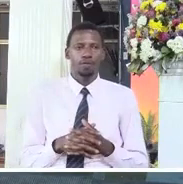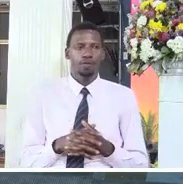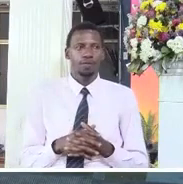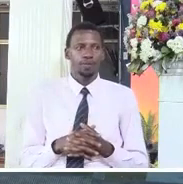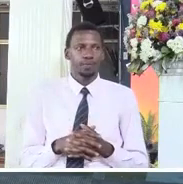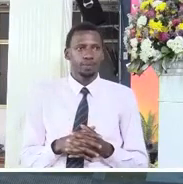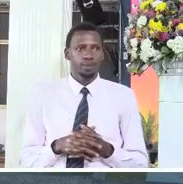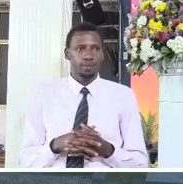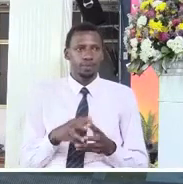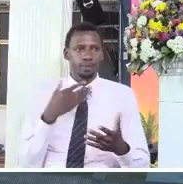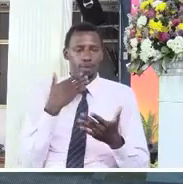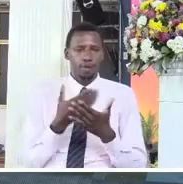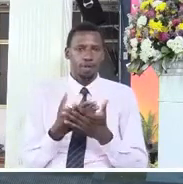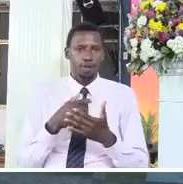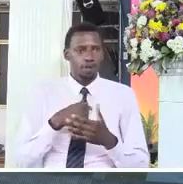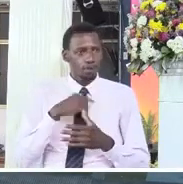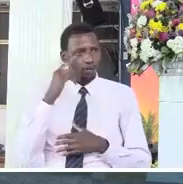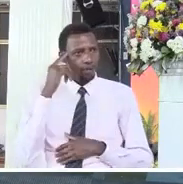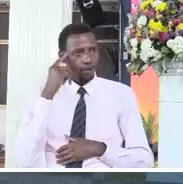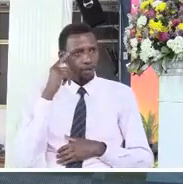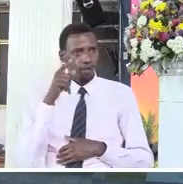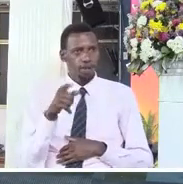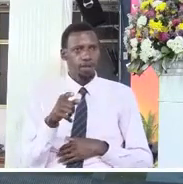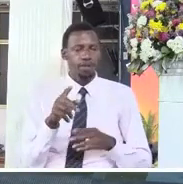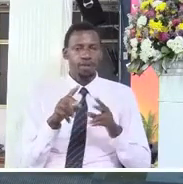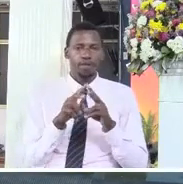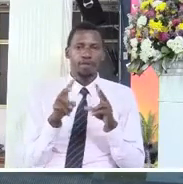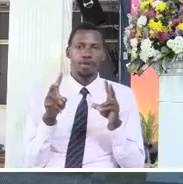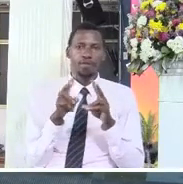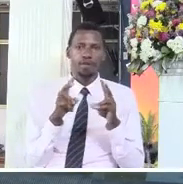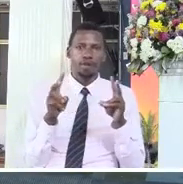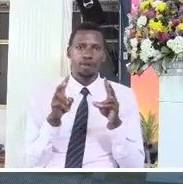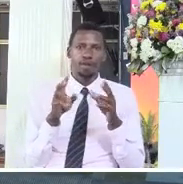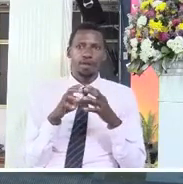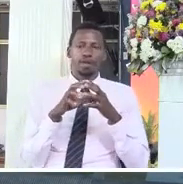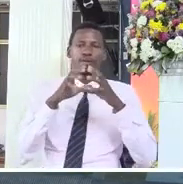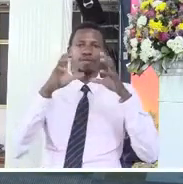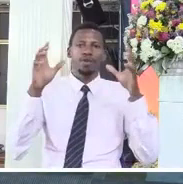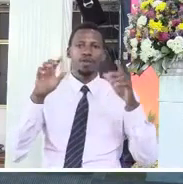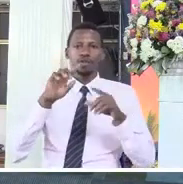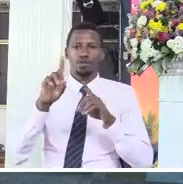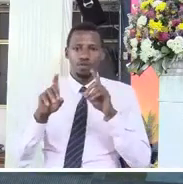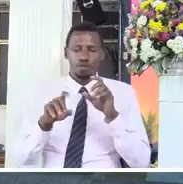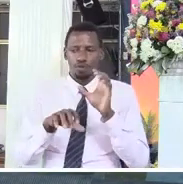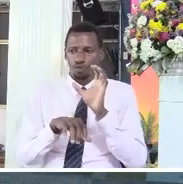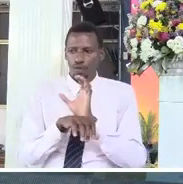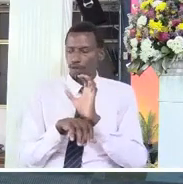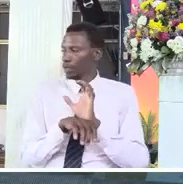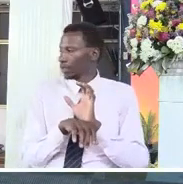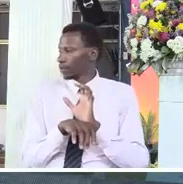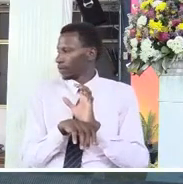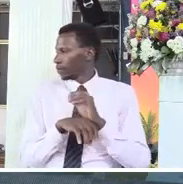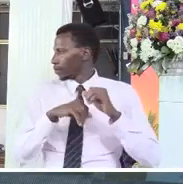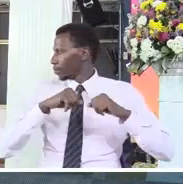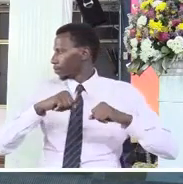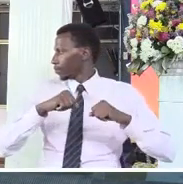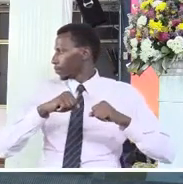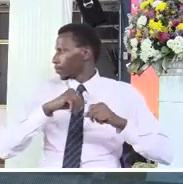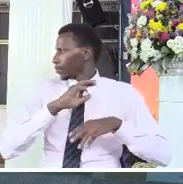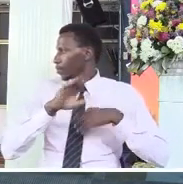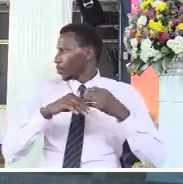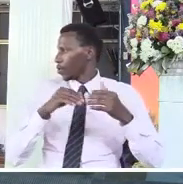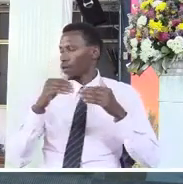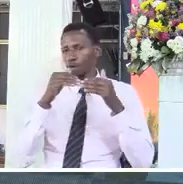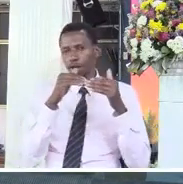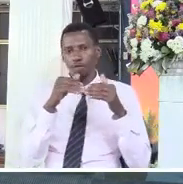Thank you. I think this has been a very big question to the church administrators at all levels of